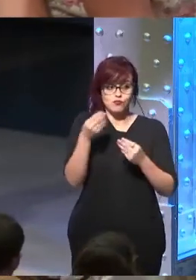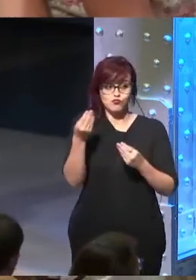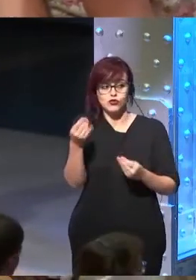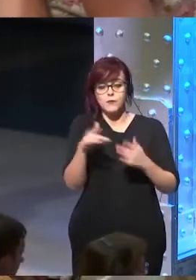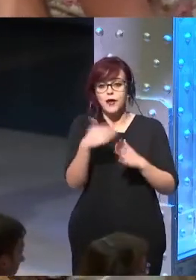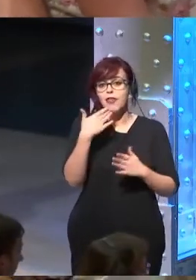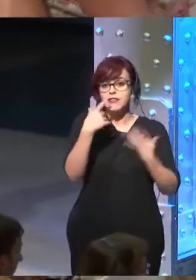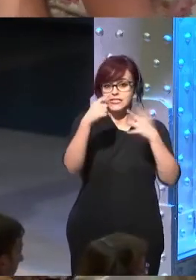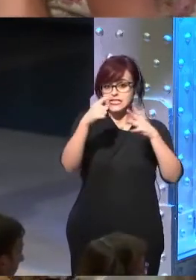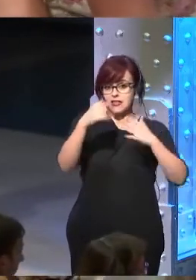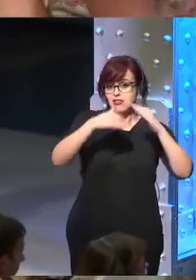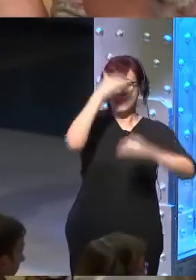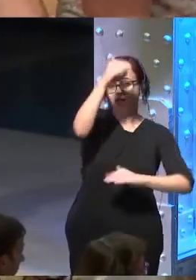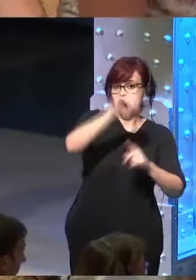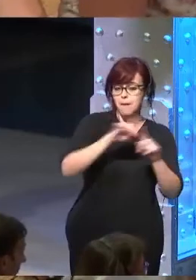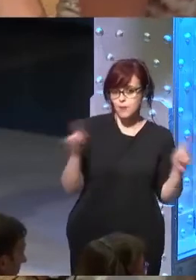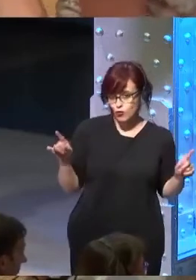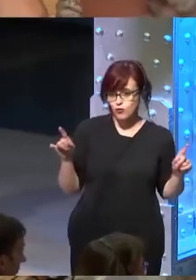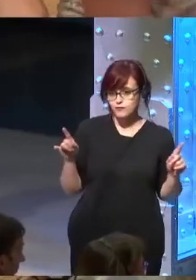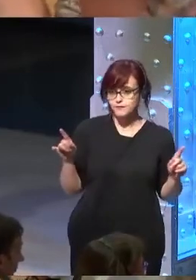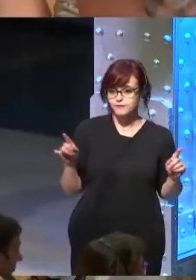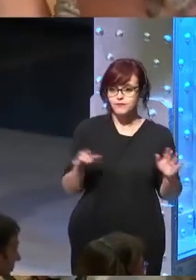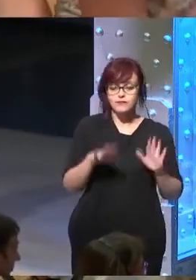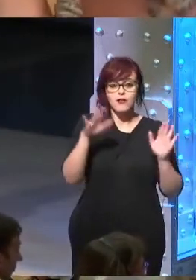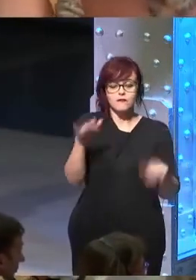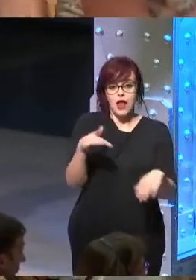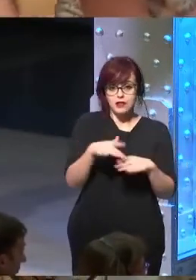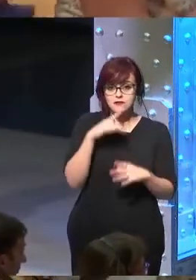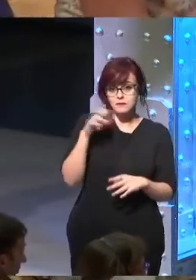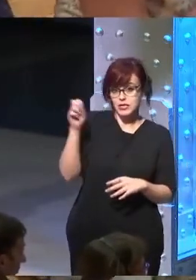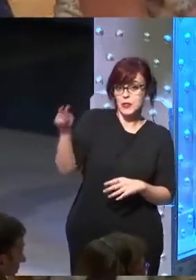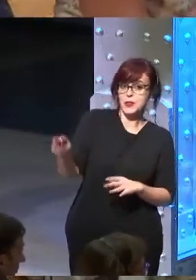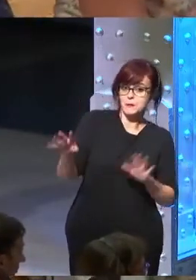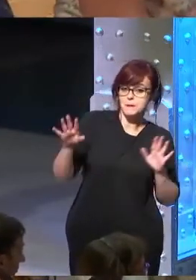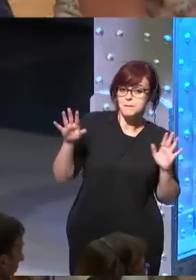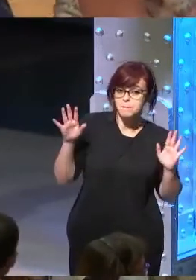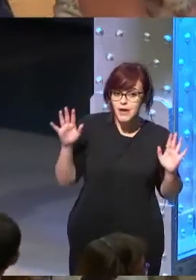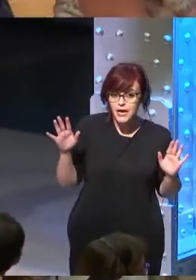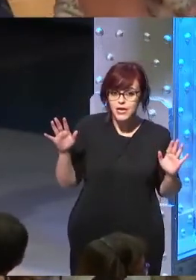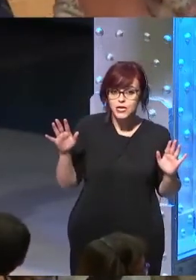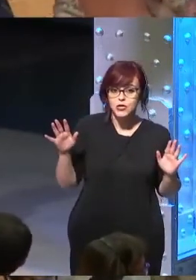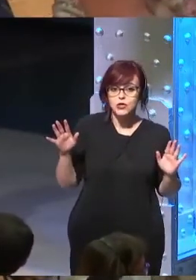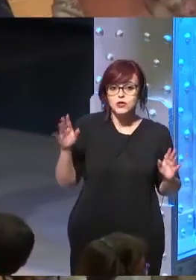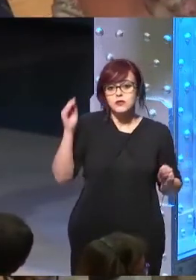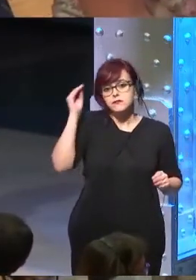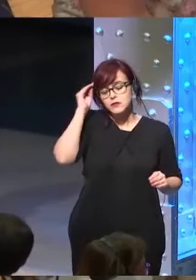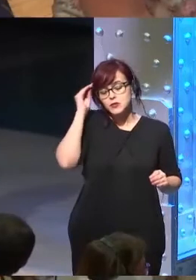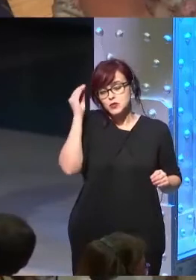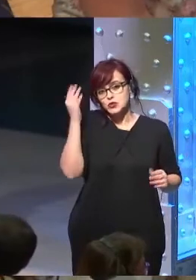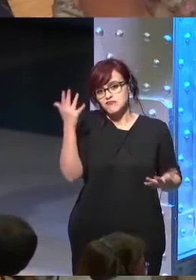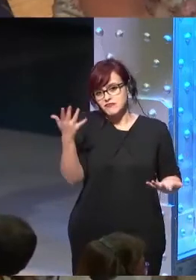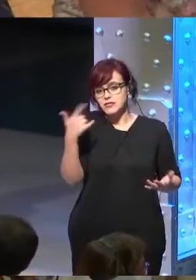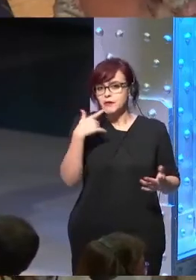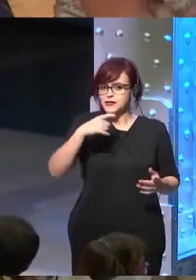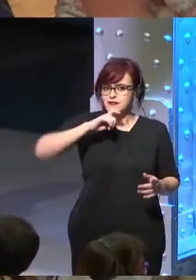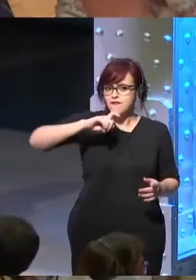Well, you're totally right, but more than under. Like, there is a second discrimination there on